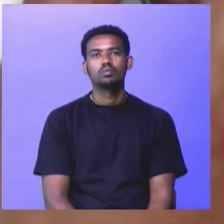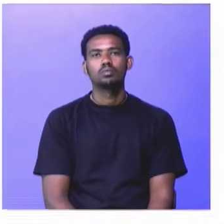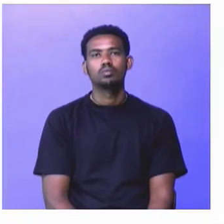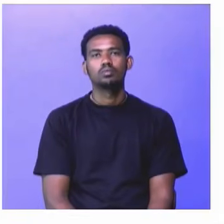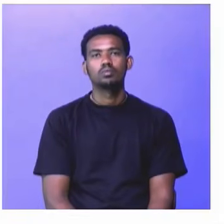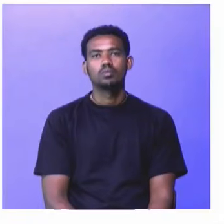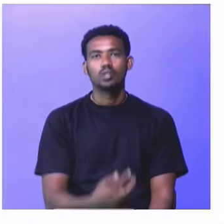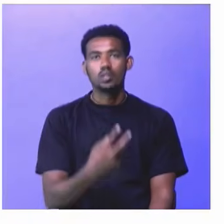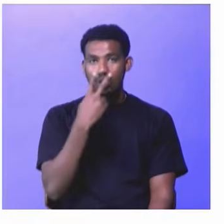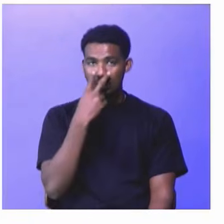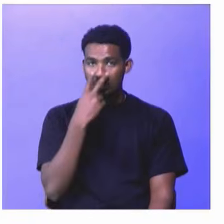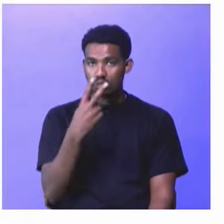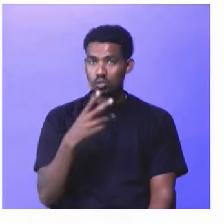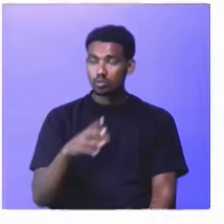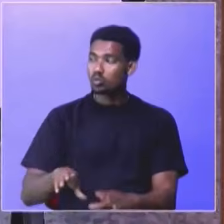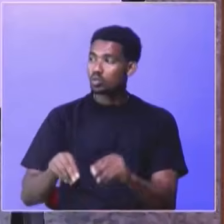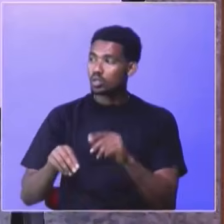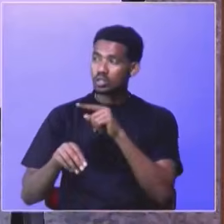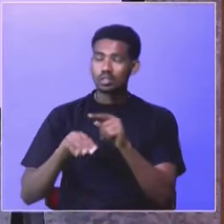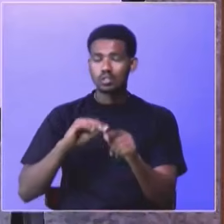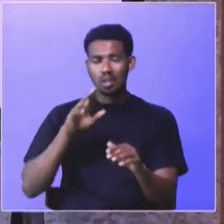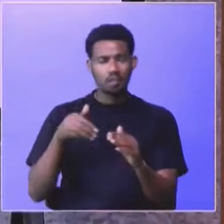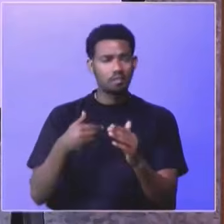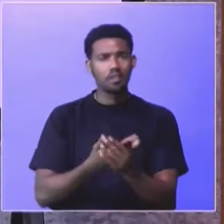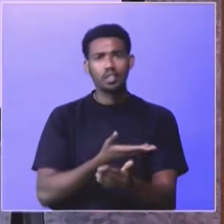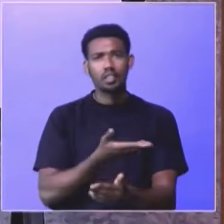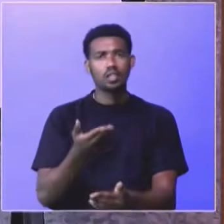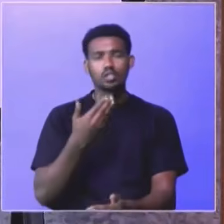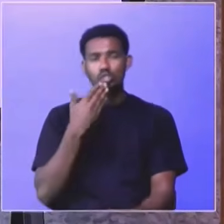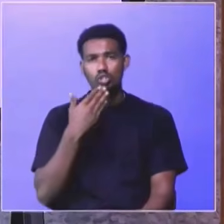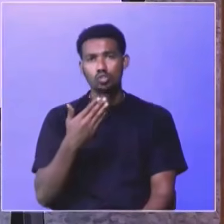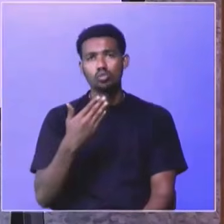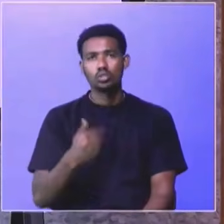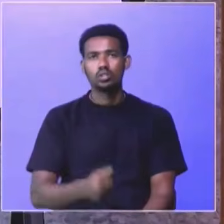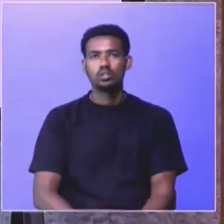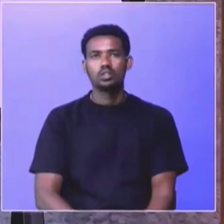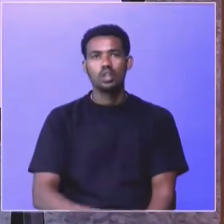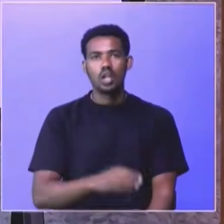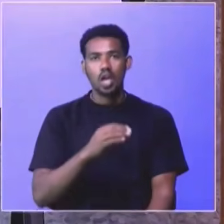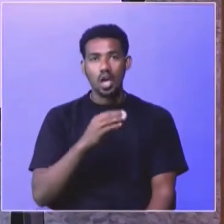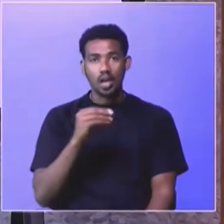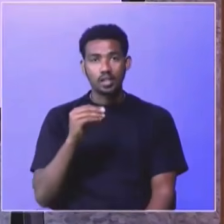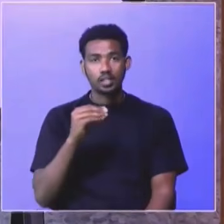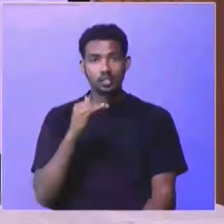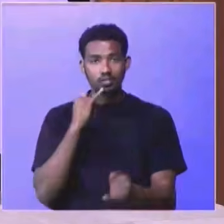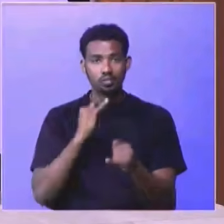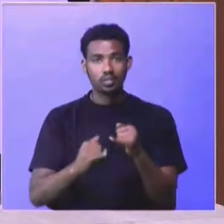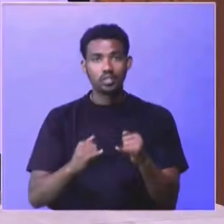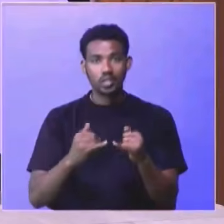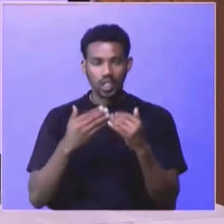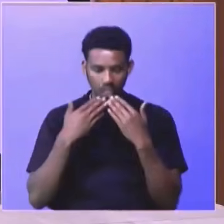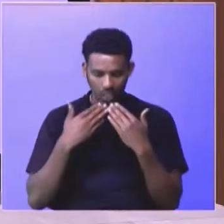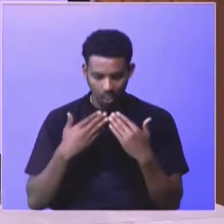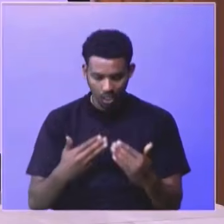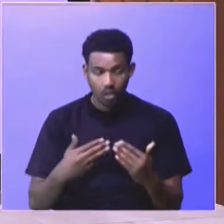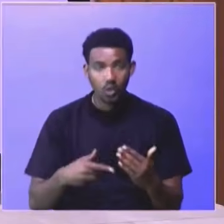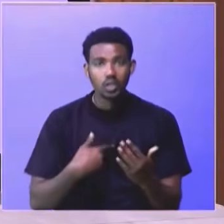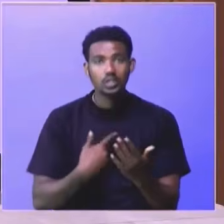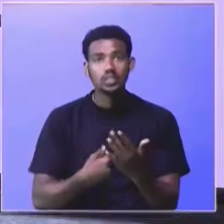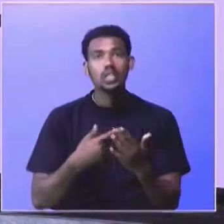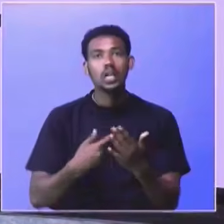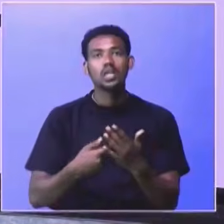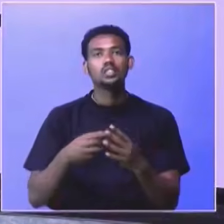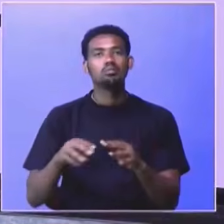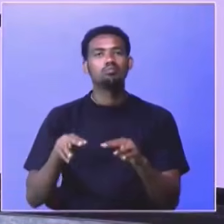Look, student is here. Everything is good and what? Thank you. This is the formal method and it's very polite